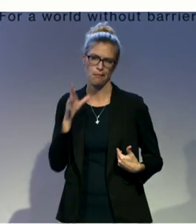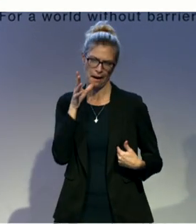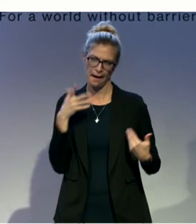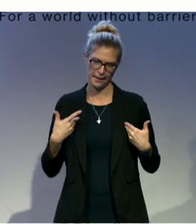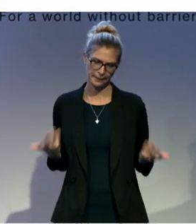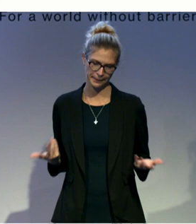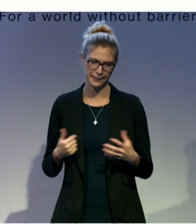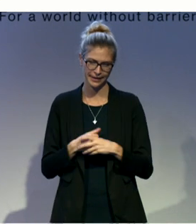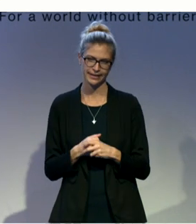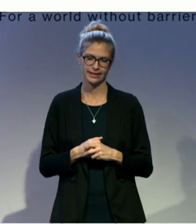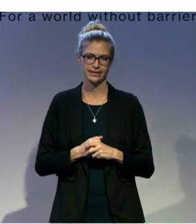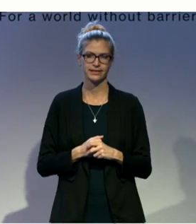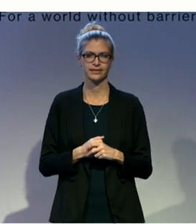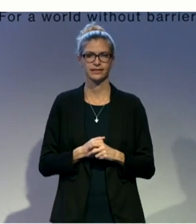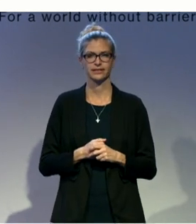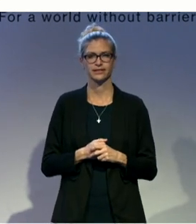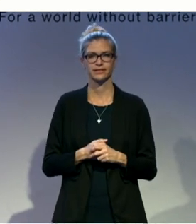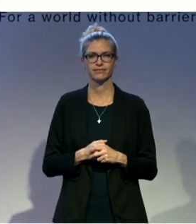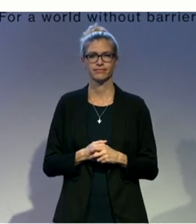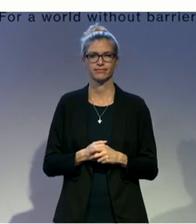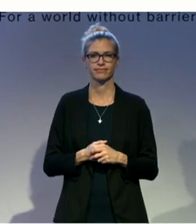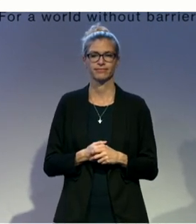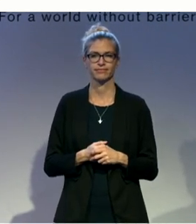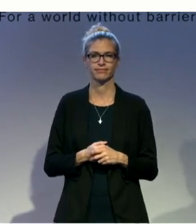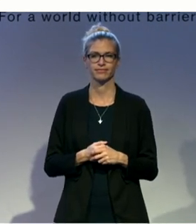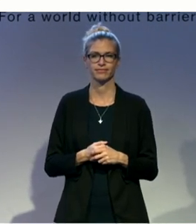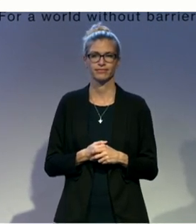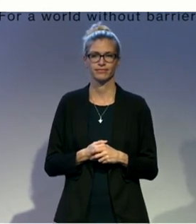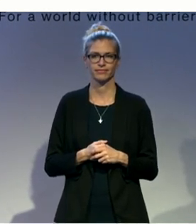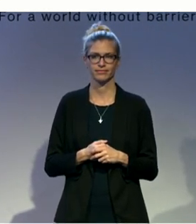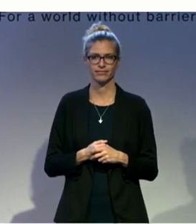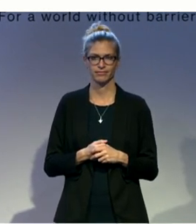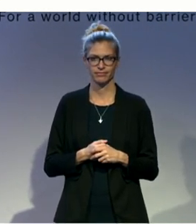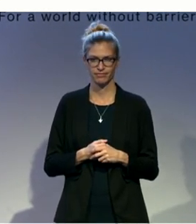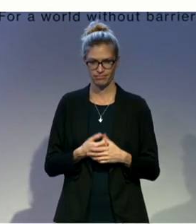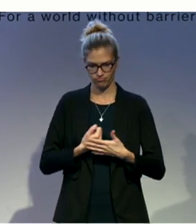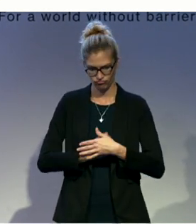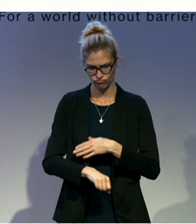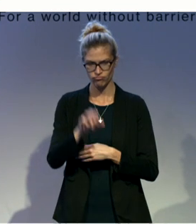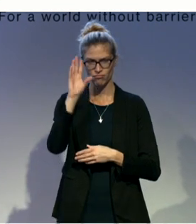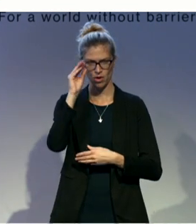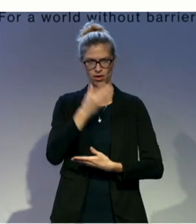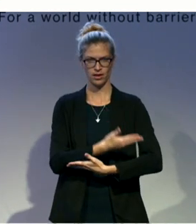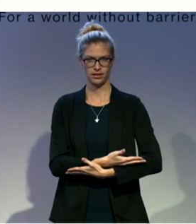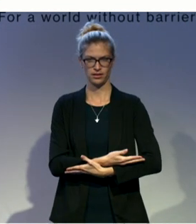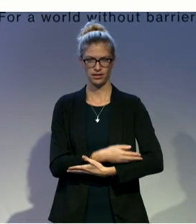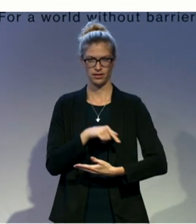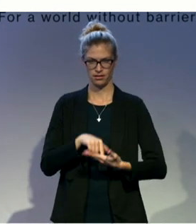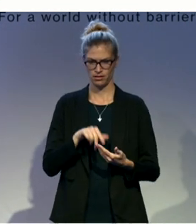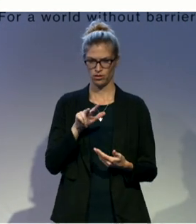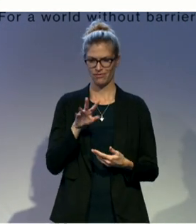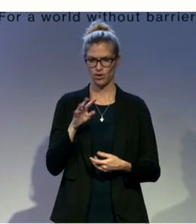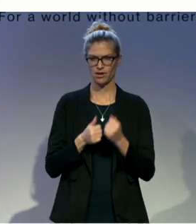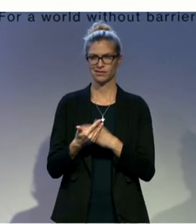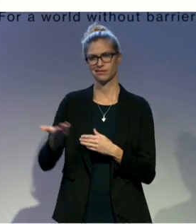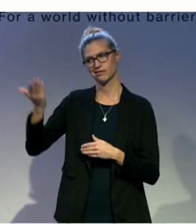halmozottan fogyatékosként. I gave a birth to my son 43 years ago, and he born